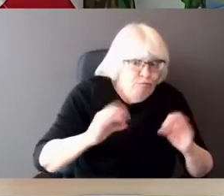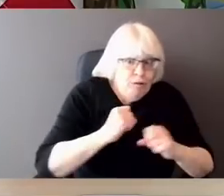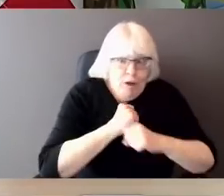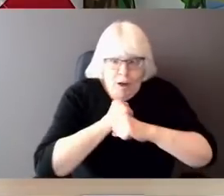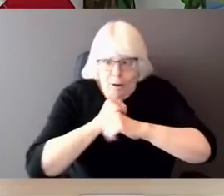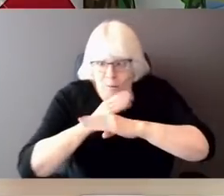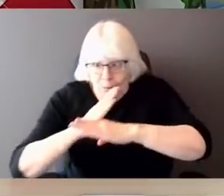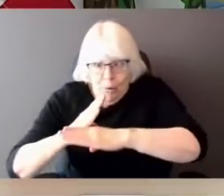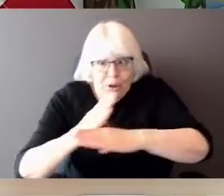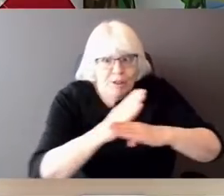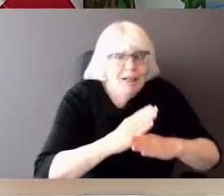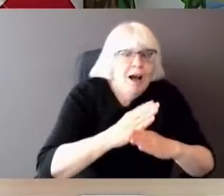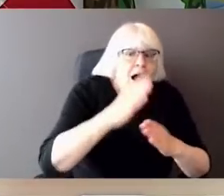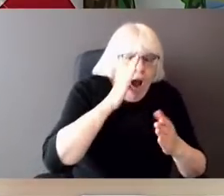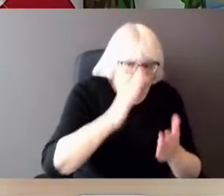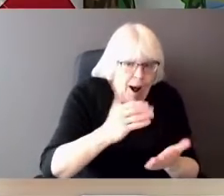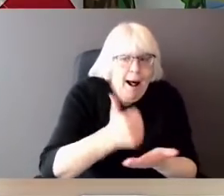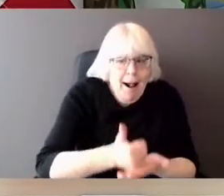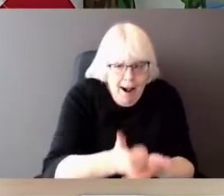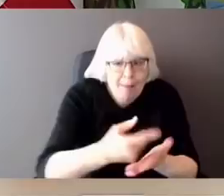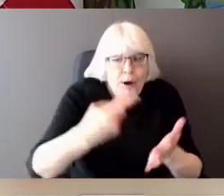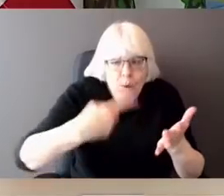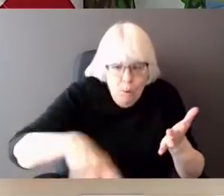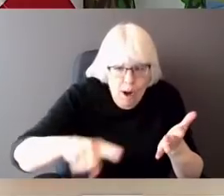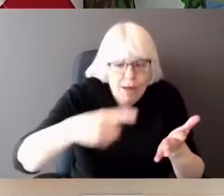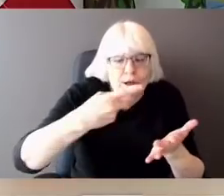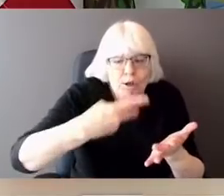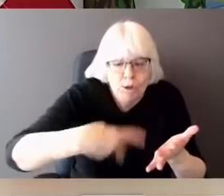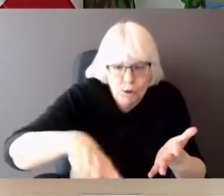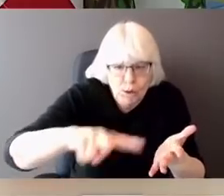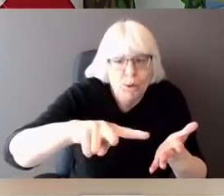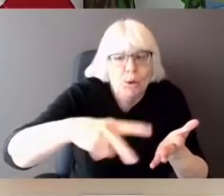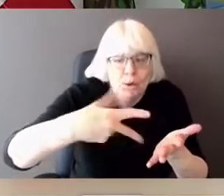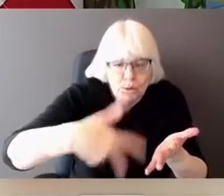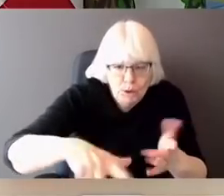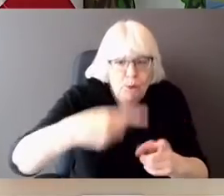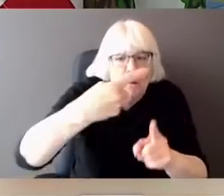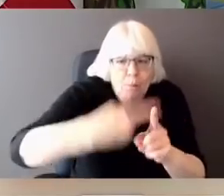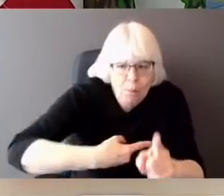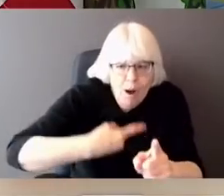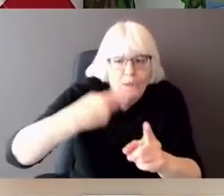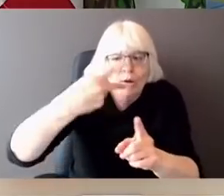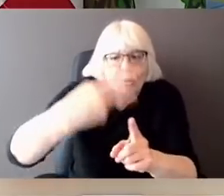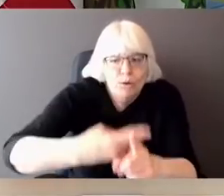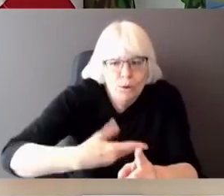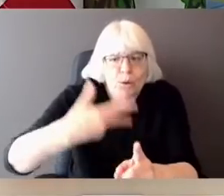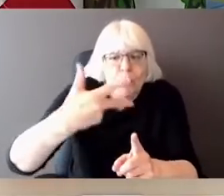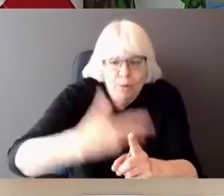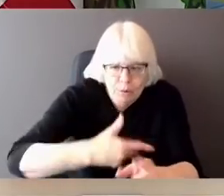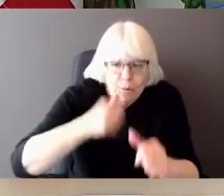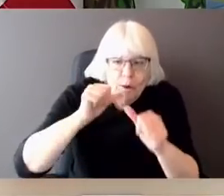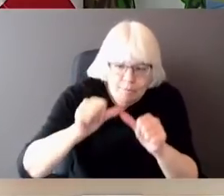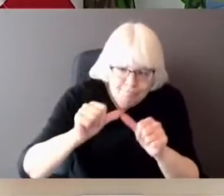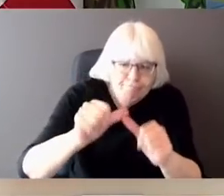but over the next months and into next season as well.